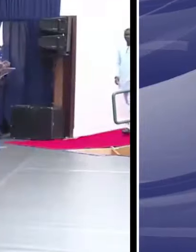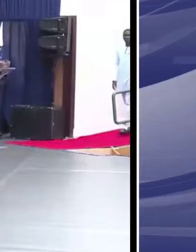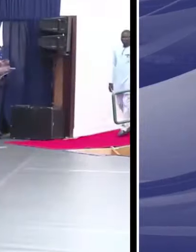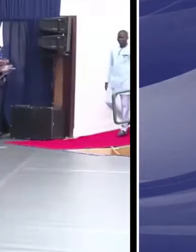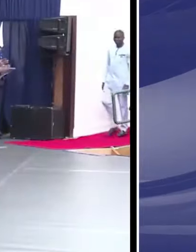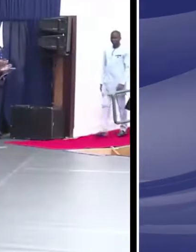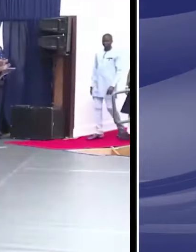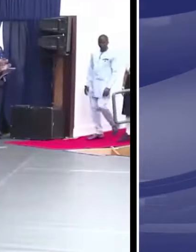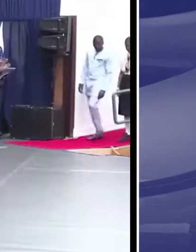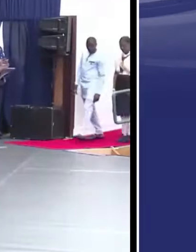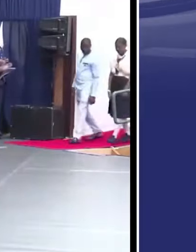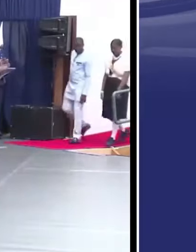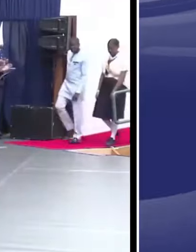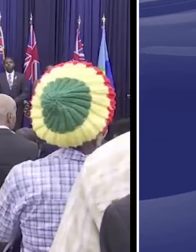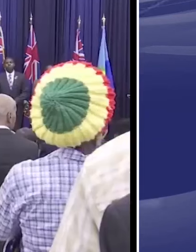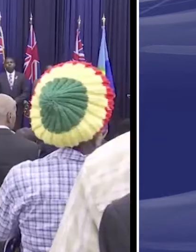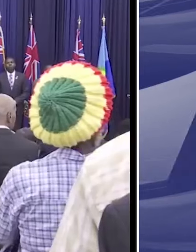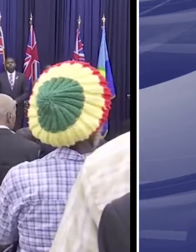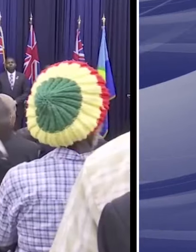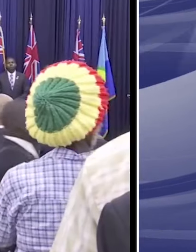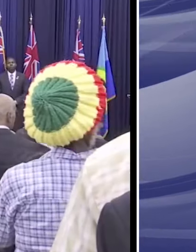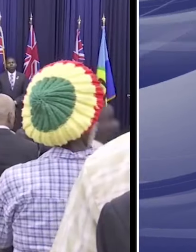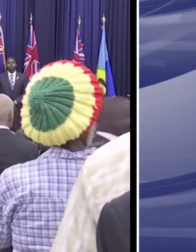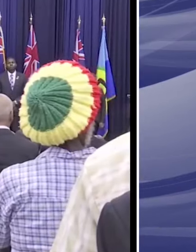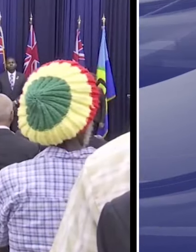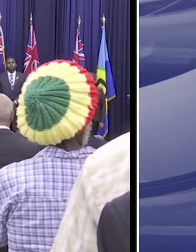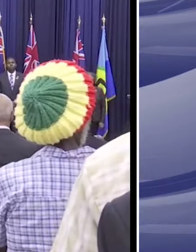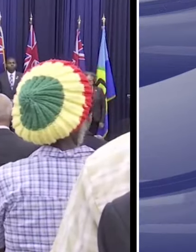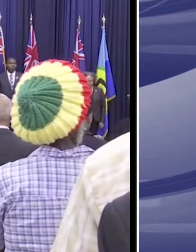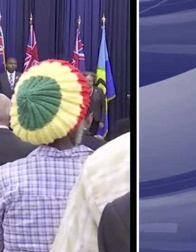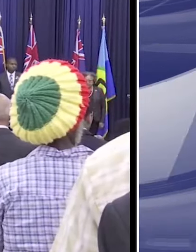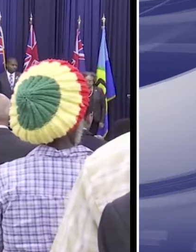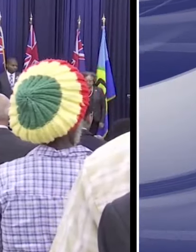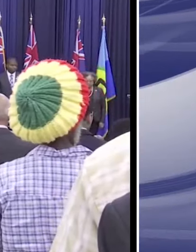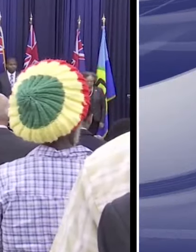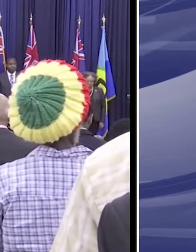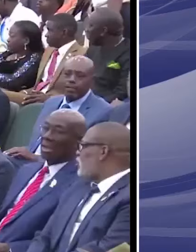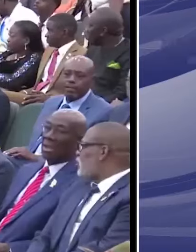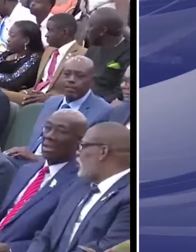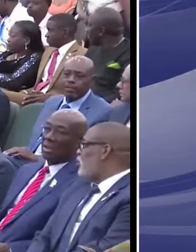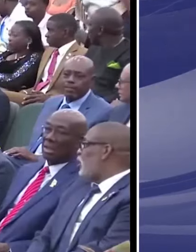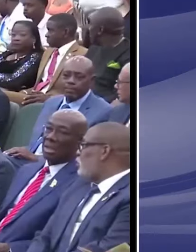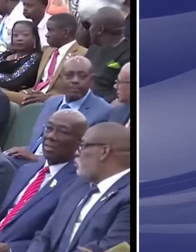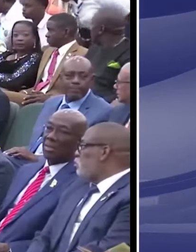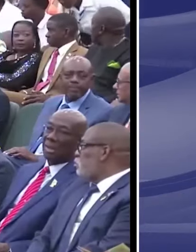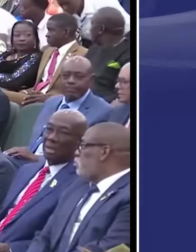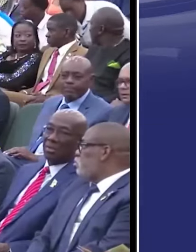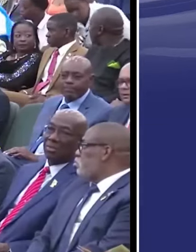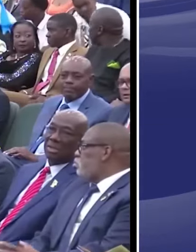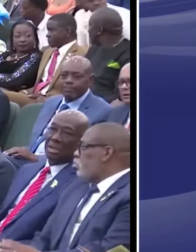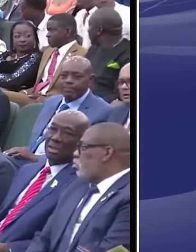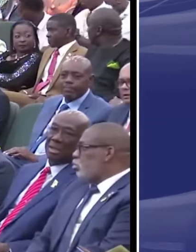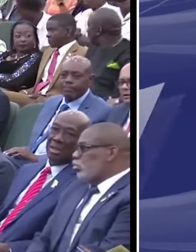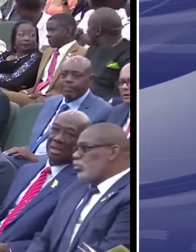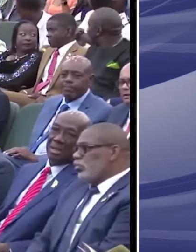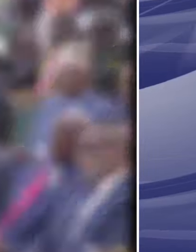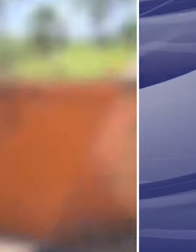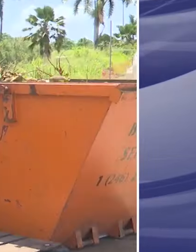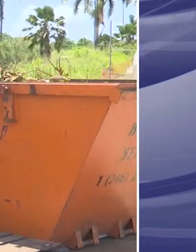In the headlines to the CBC NewsNight, the CARICOM summit officially opens in Grenada with the climate crisis high on the